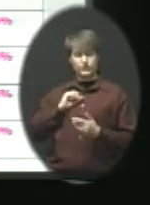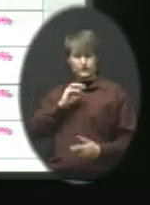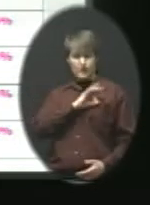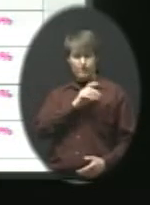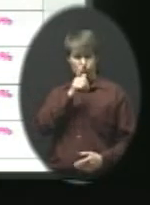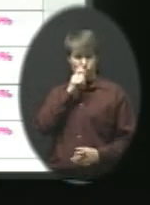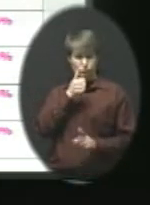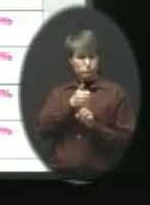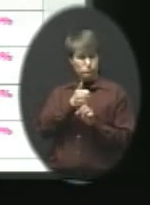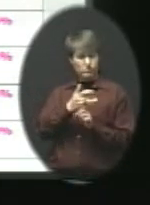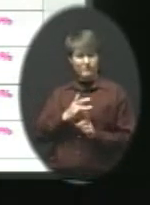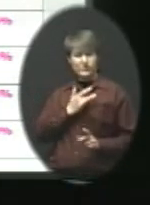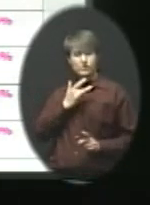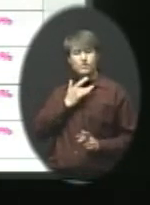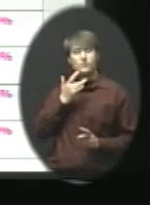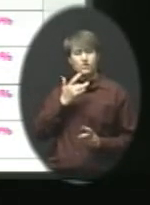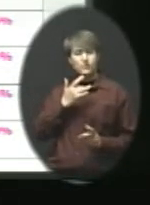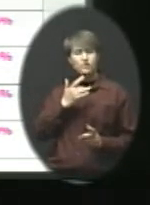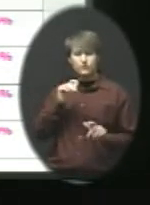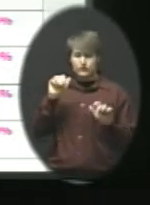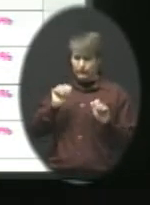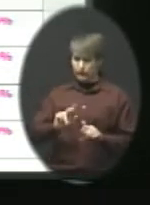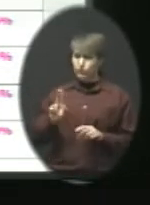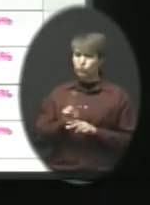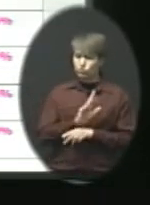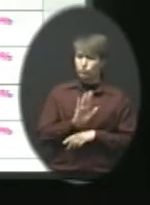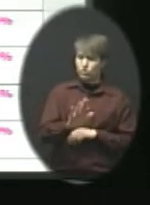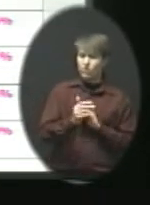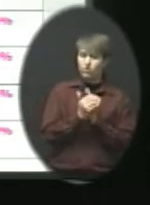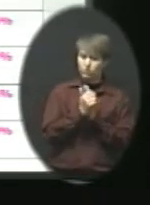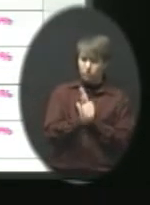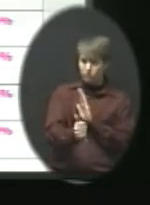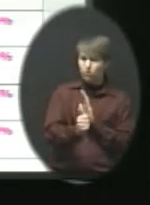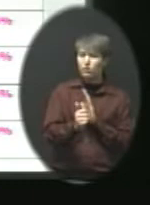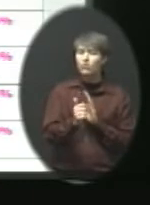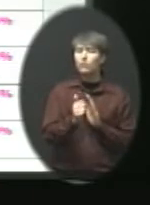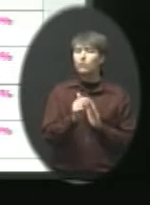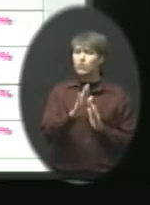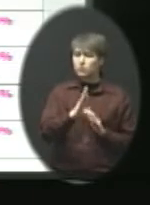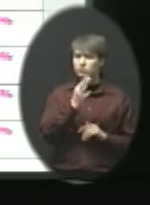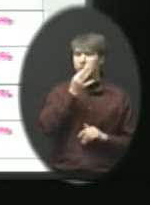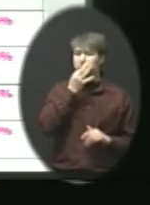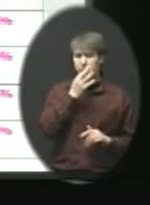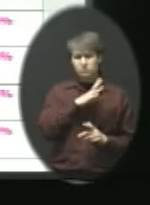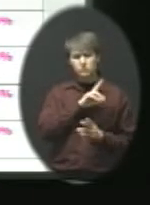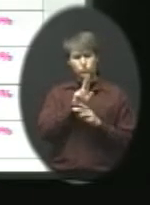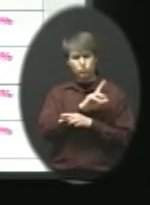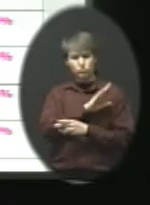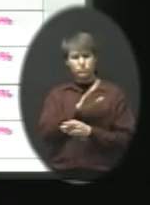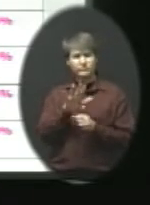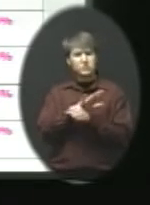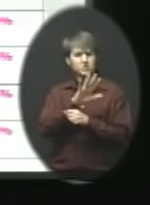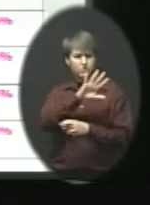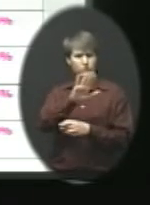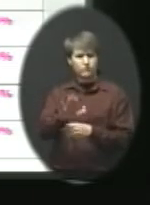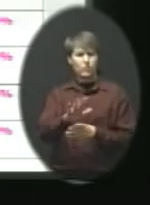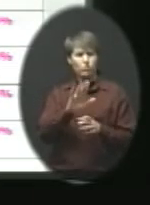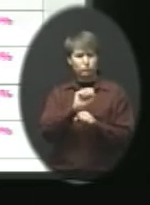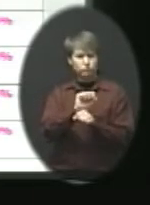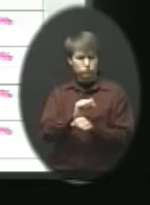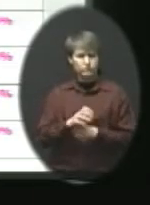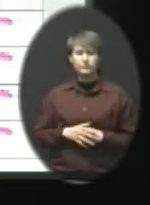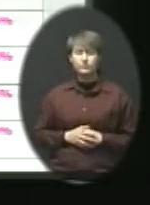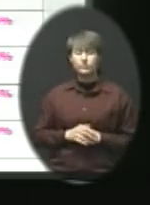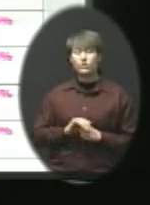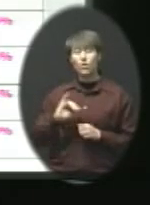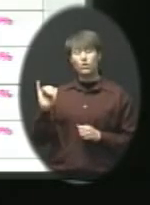who feel that they're being able to use their talents and skills in their particular positions. An area, of course, that we're continuing